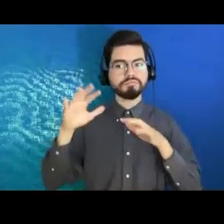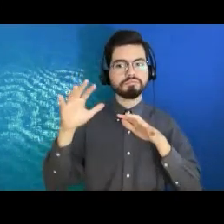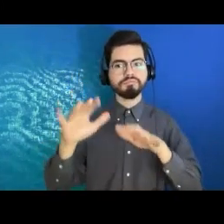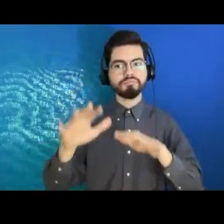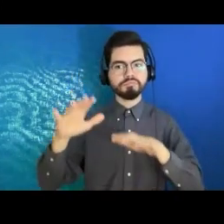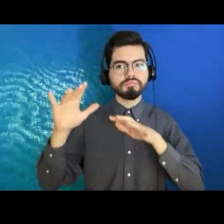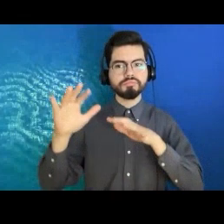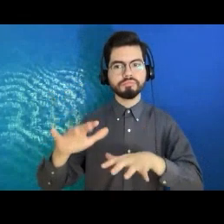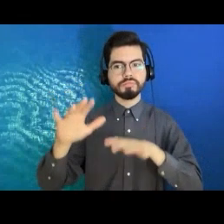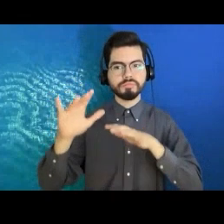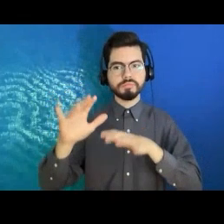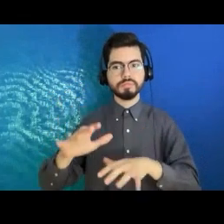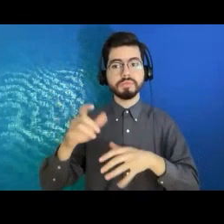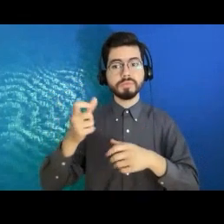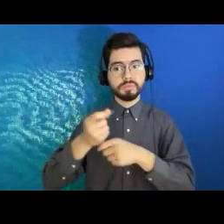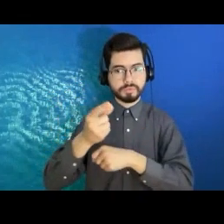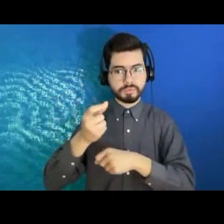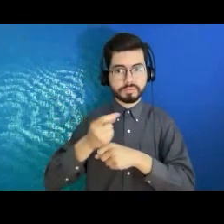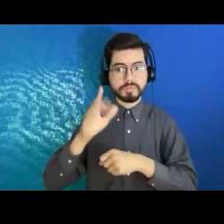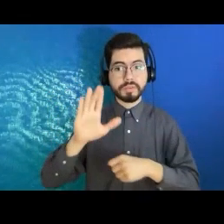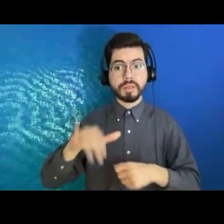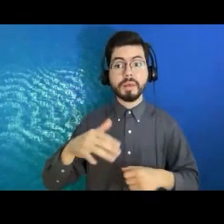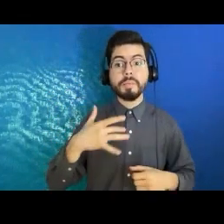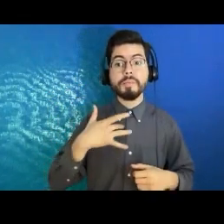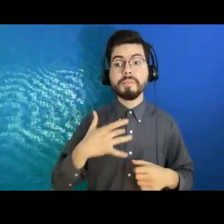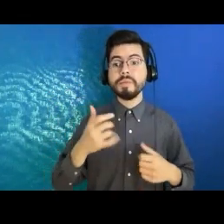You know, each animal, at least females and their